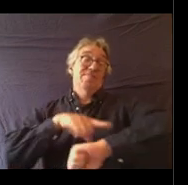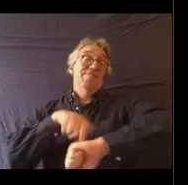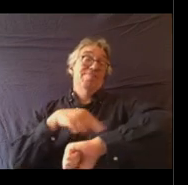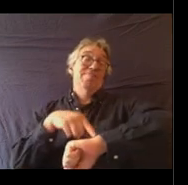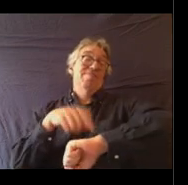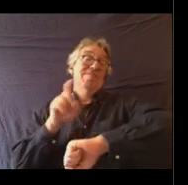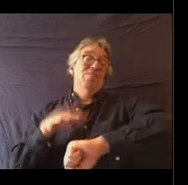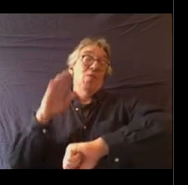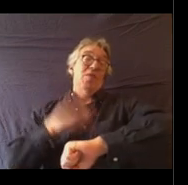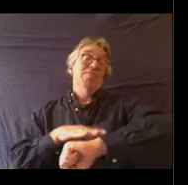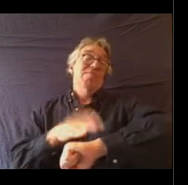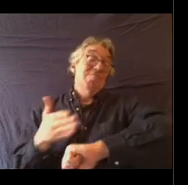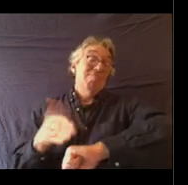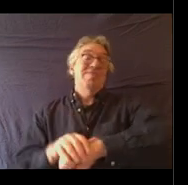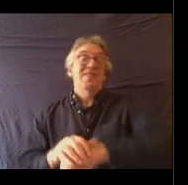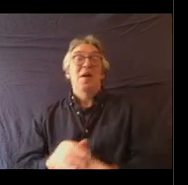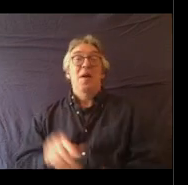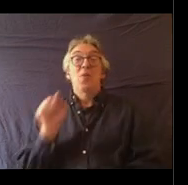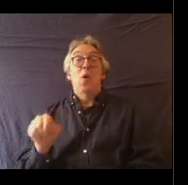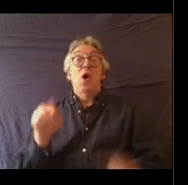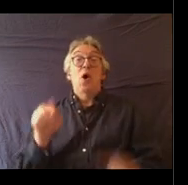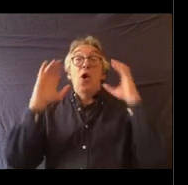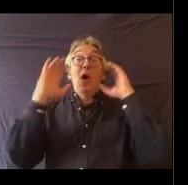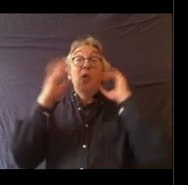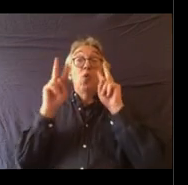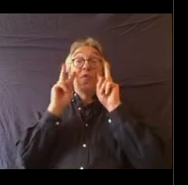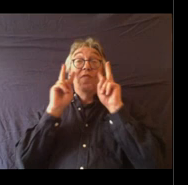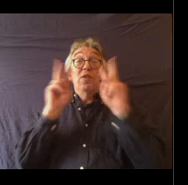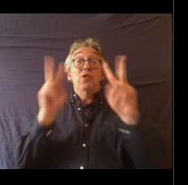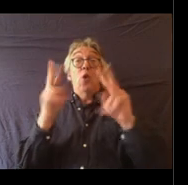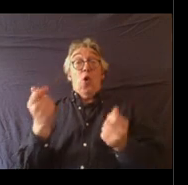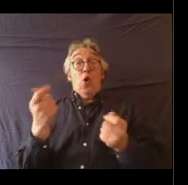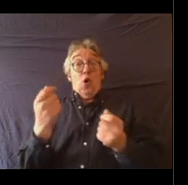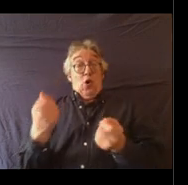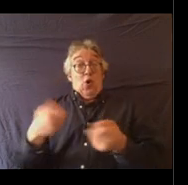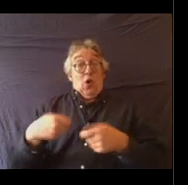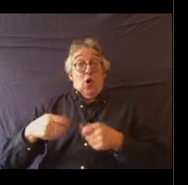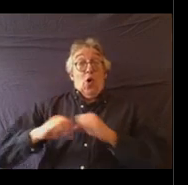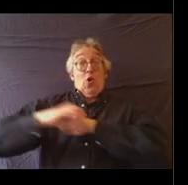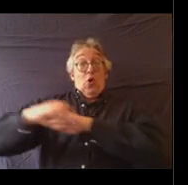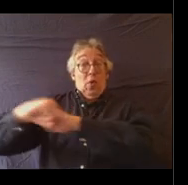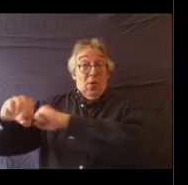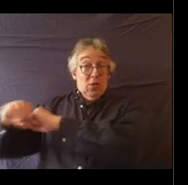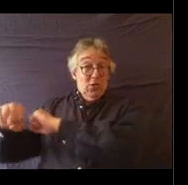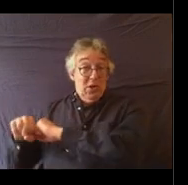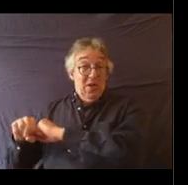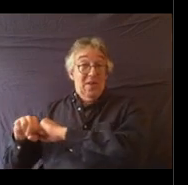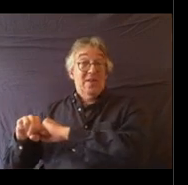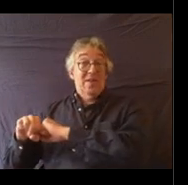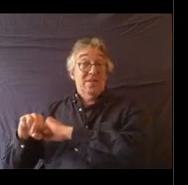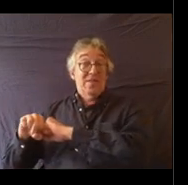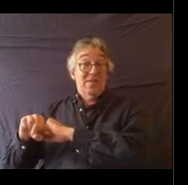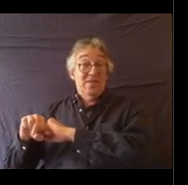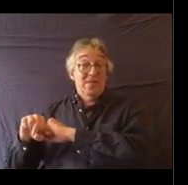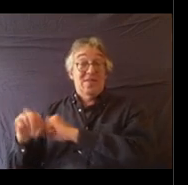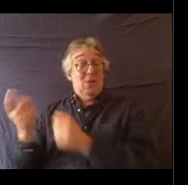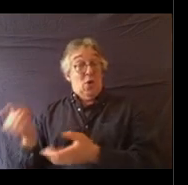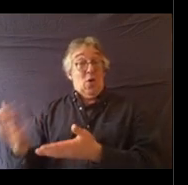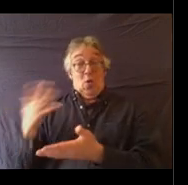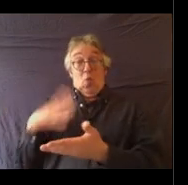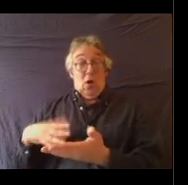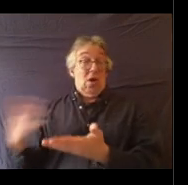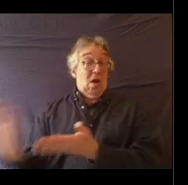respect, for audiovisual commercial communications, this is how we call advertisements, they have to respect also some